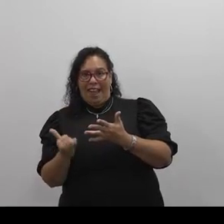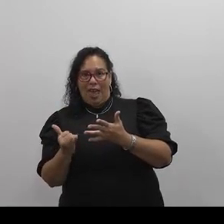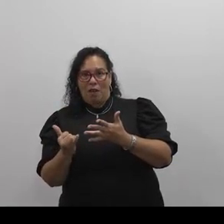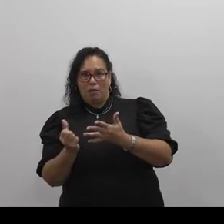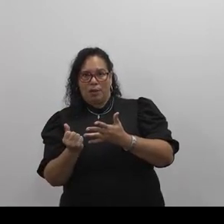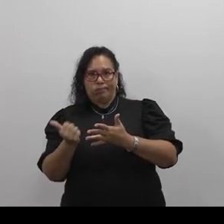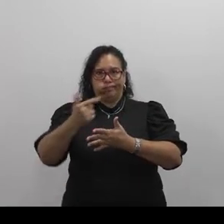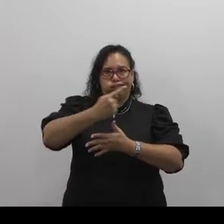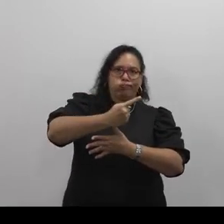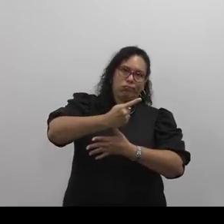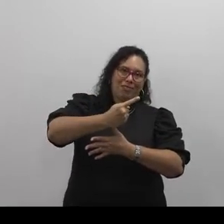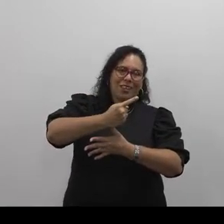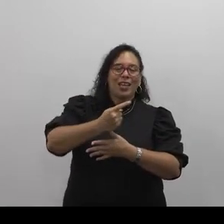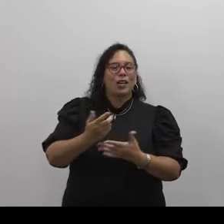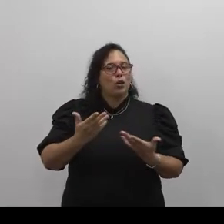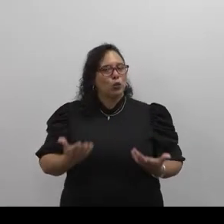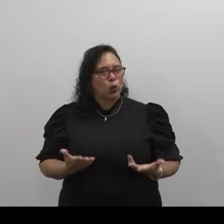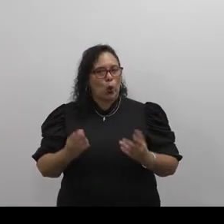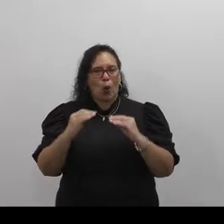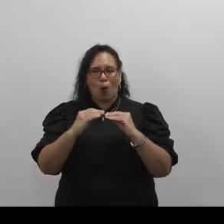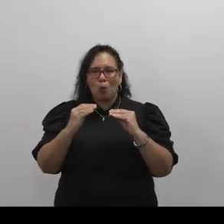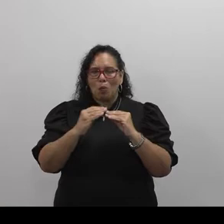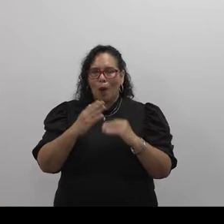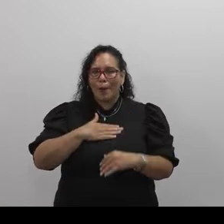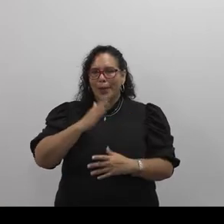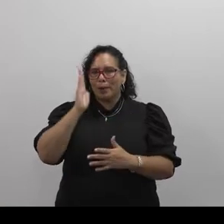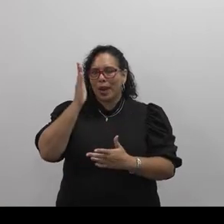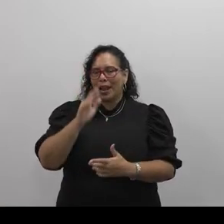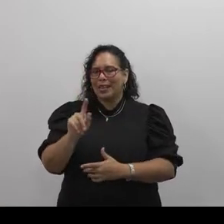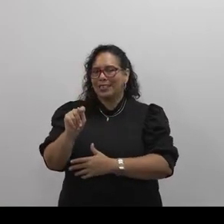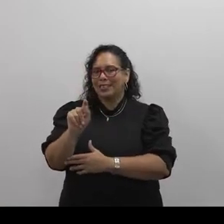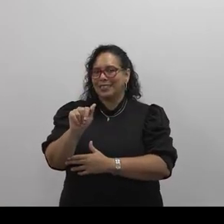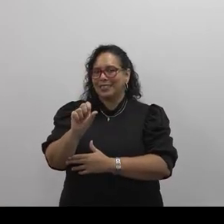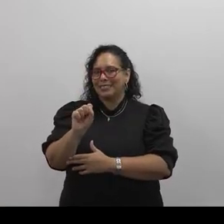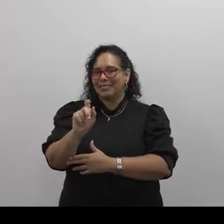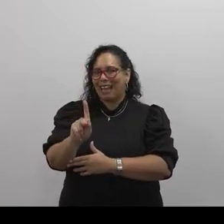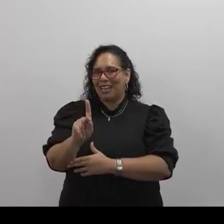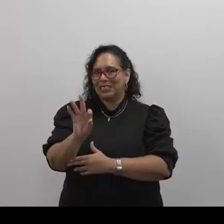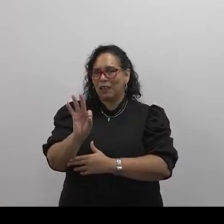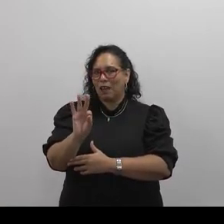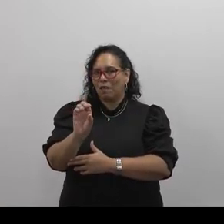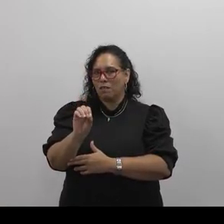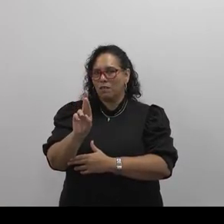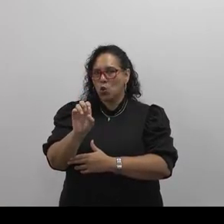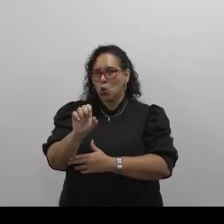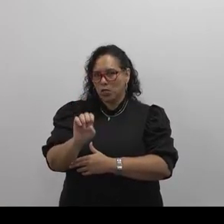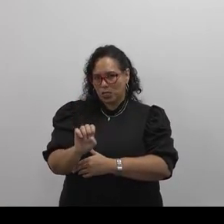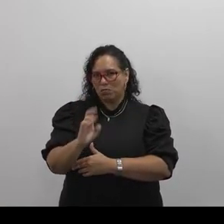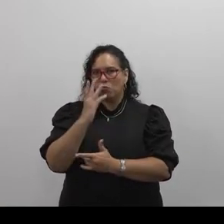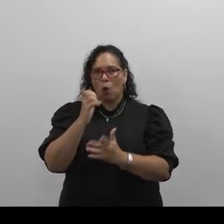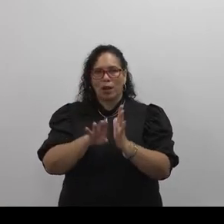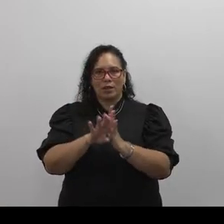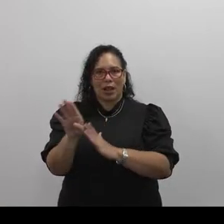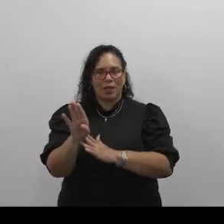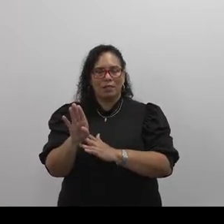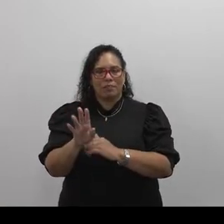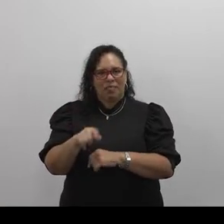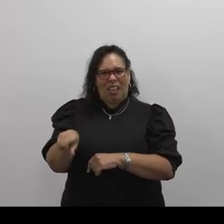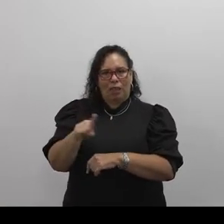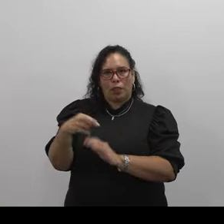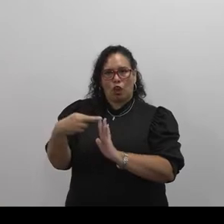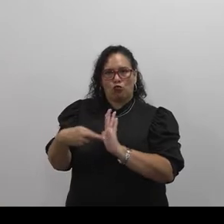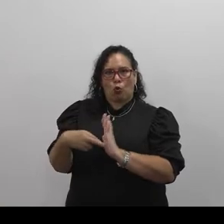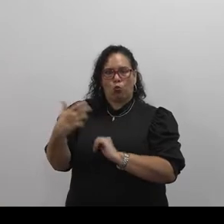receive. There's gonna be more in my presentation with respect to a task force we wanna develop, but I envision the task force playing a hard and heavy role in